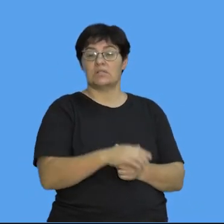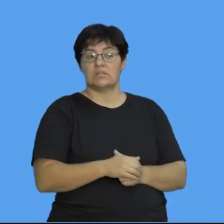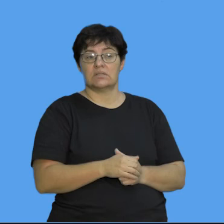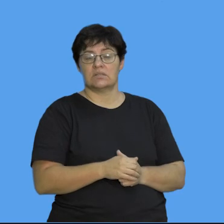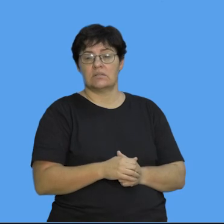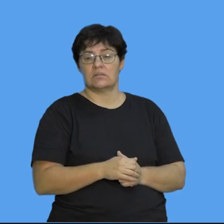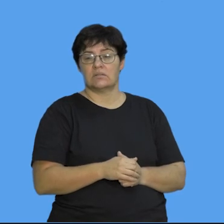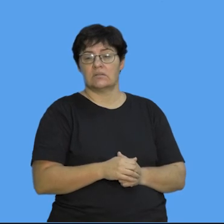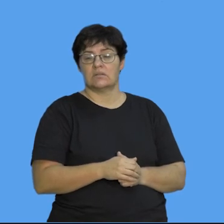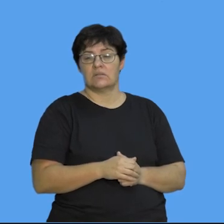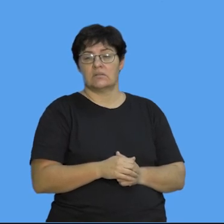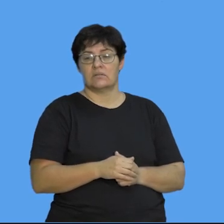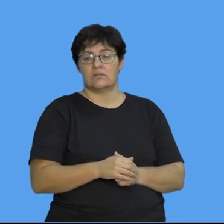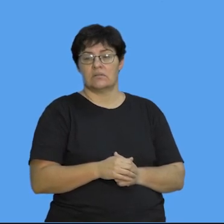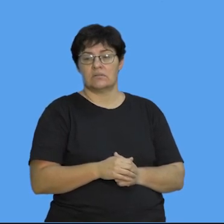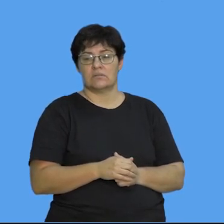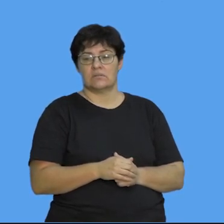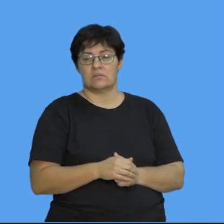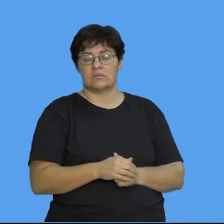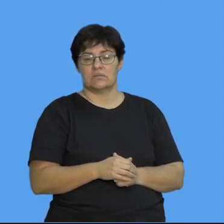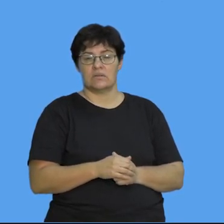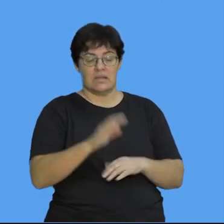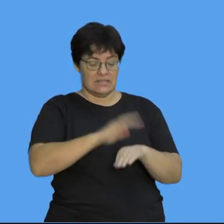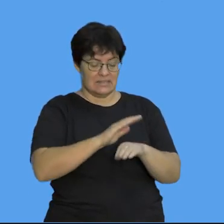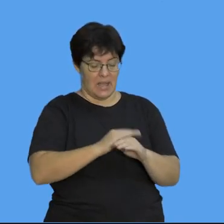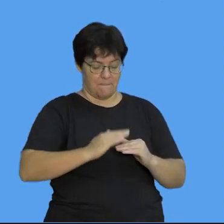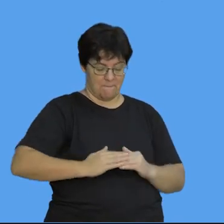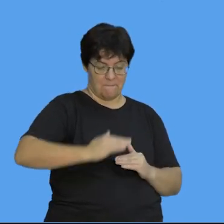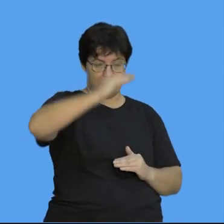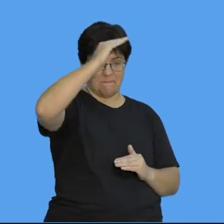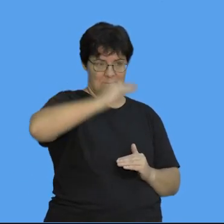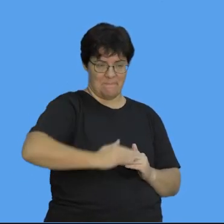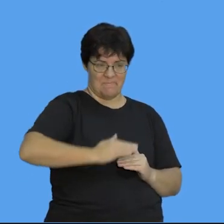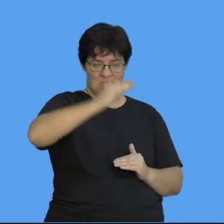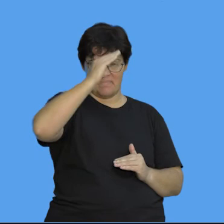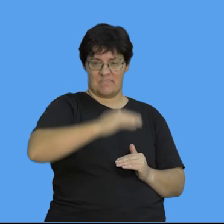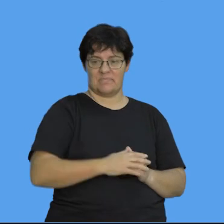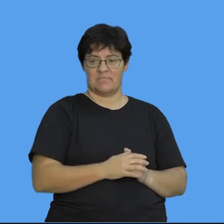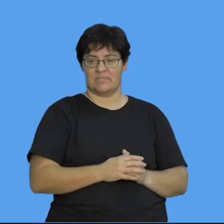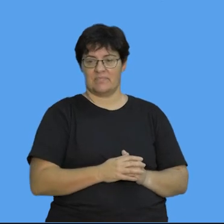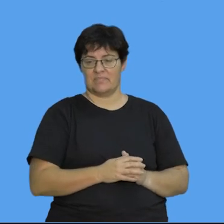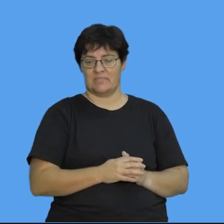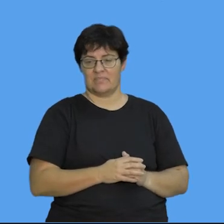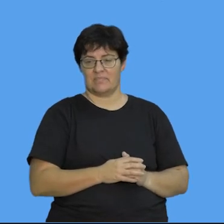showing? I'm showing some kind of, all right, time here, and I'm showing,